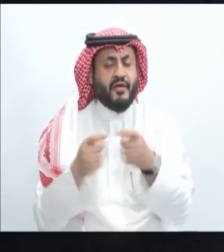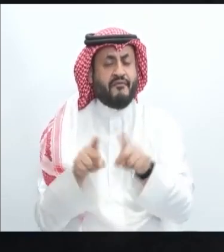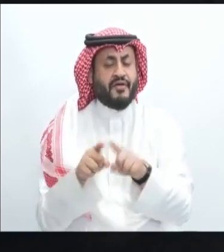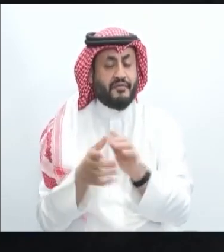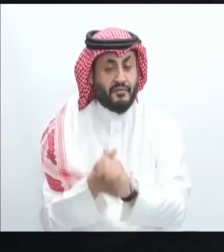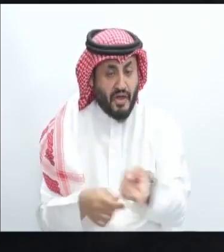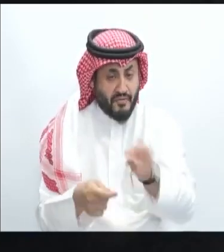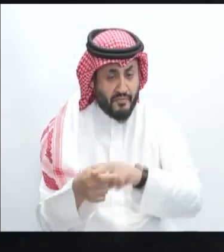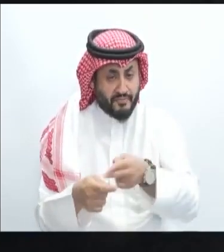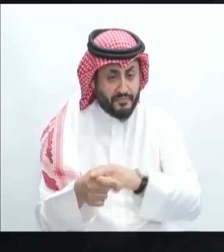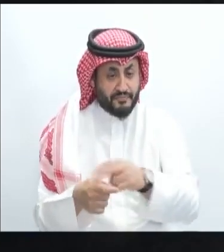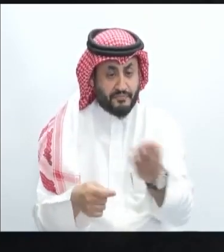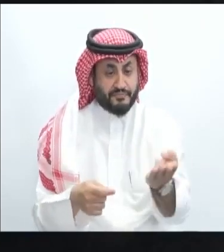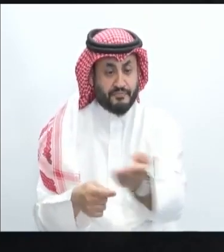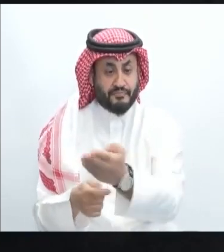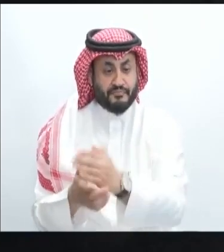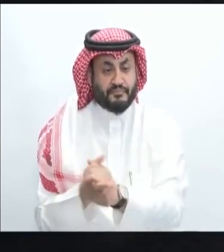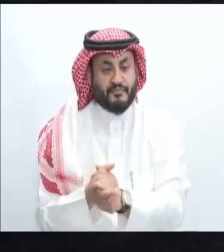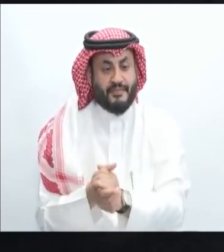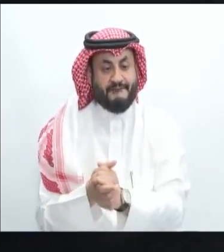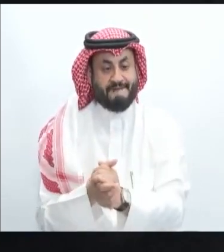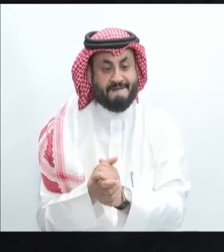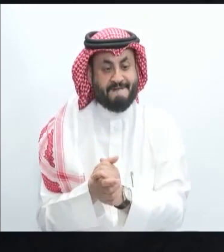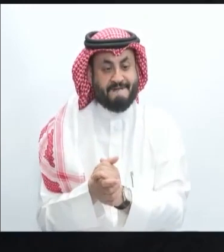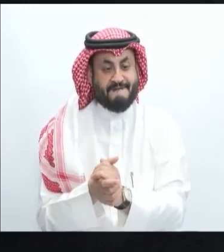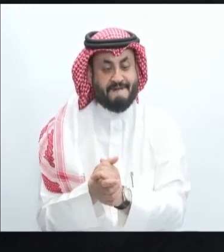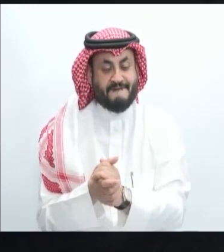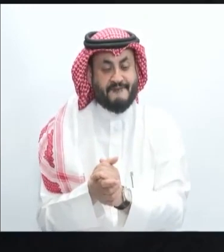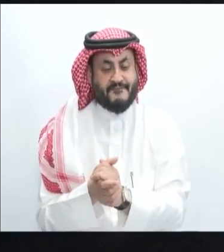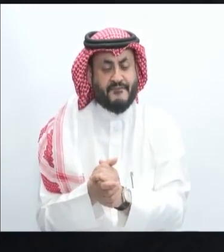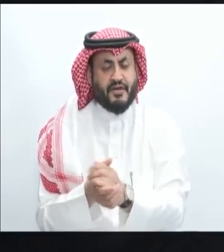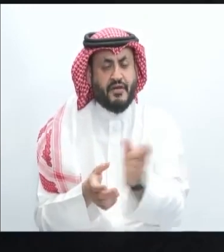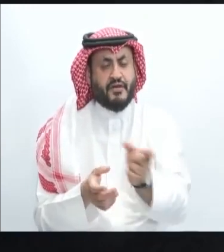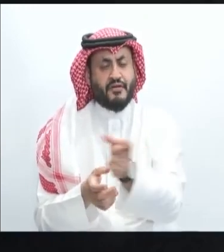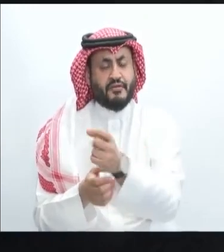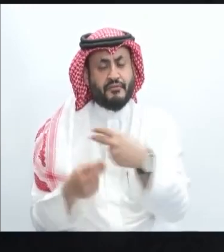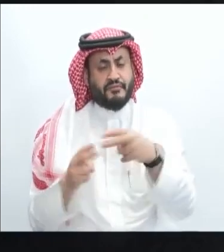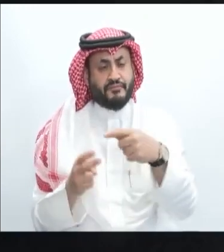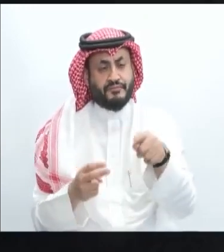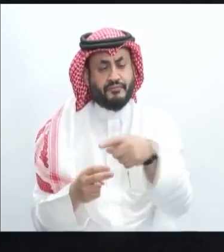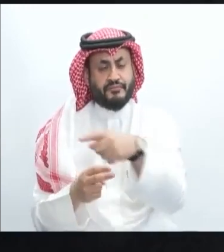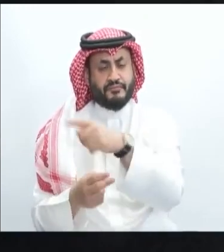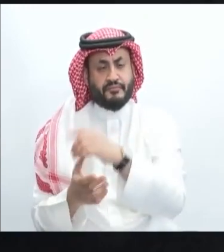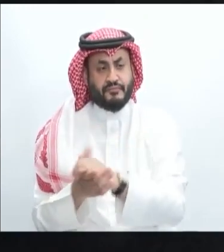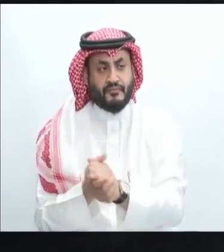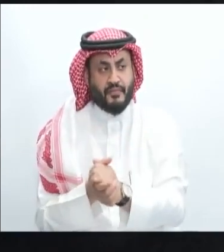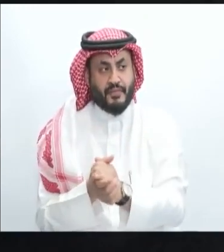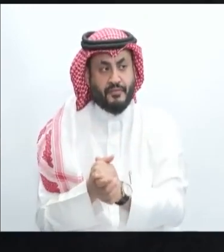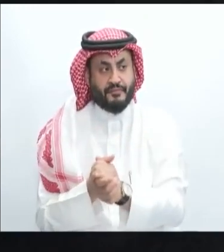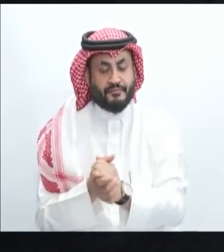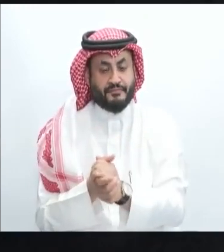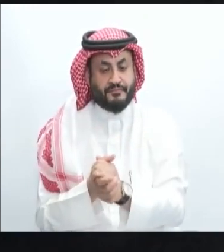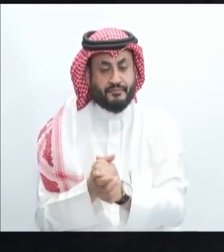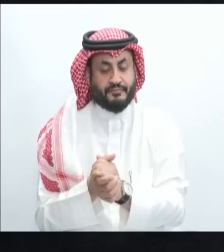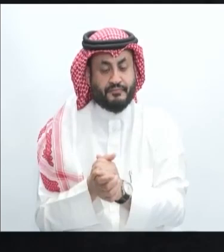day you play with friends, then you'll choose the first one. If it's you usually don't because it's on weekends or on